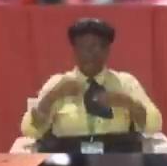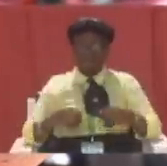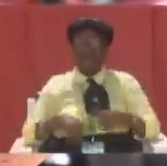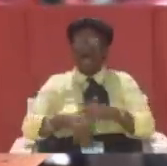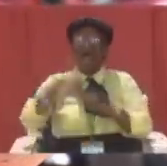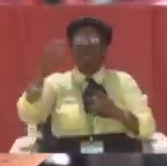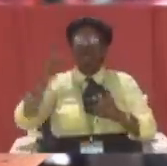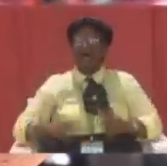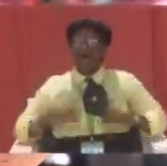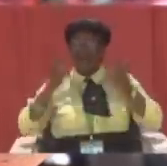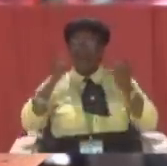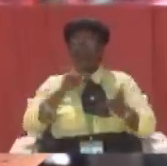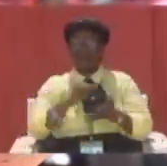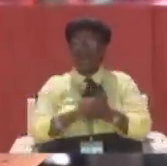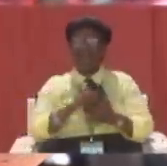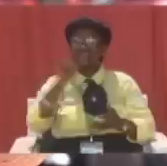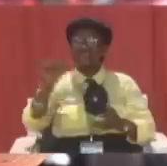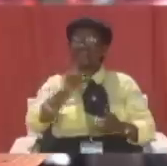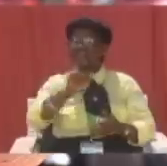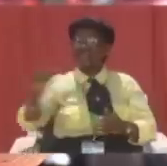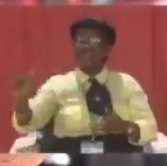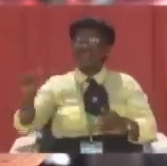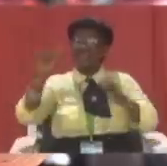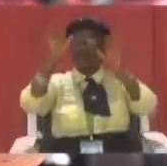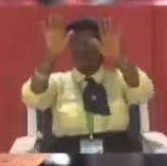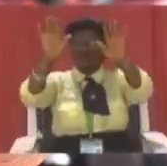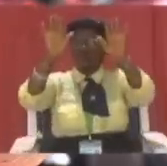That is a wonder.